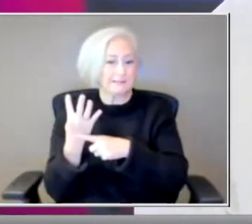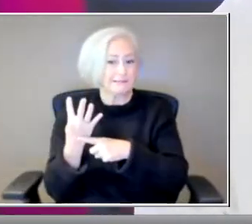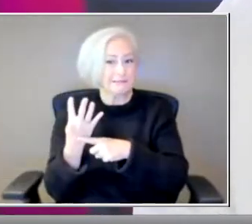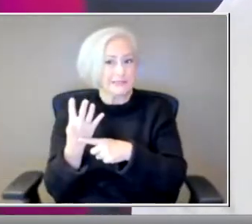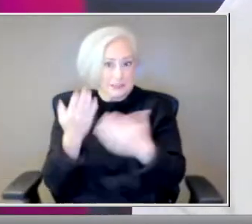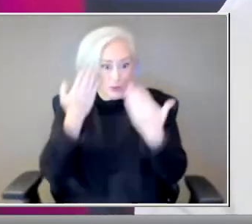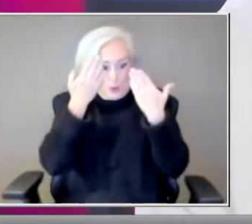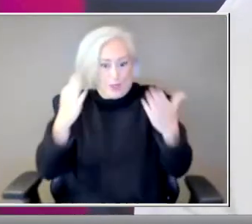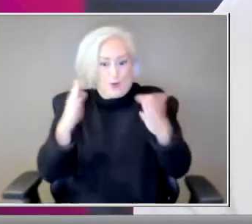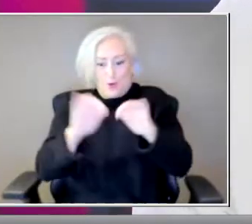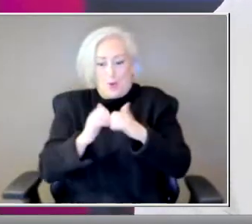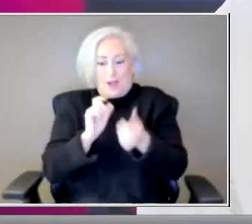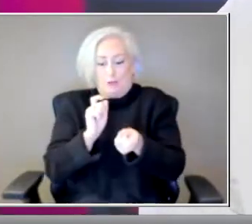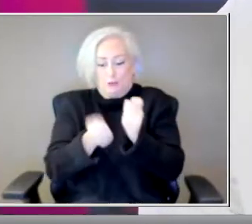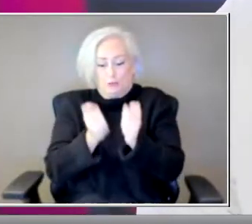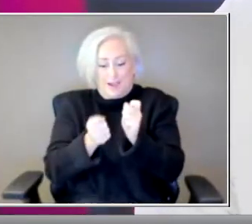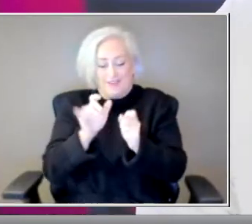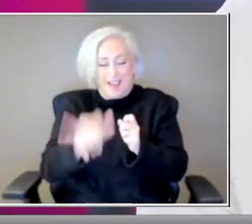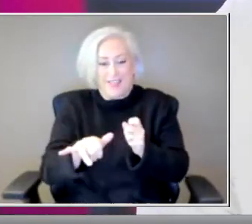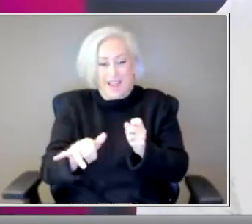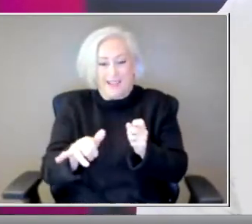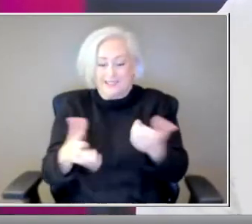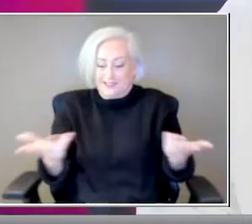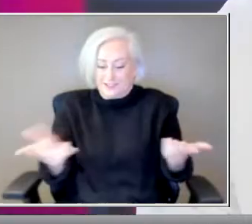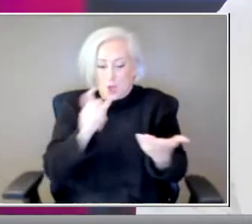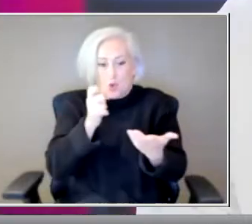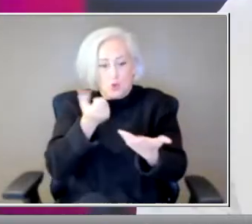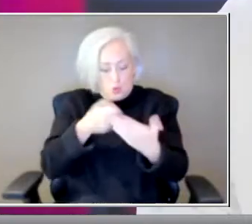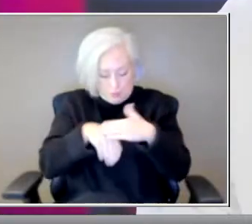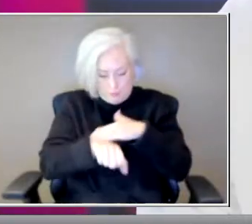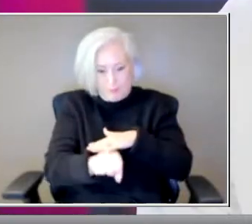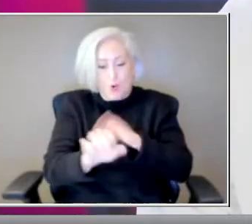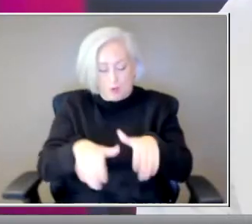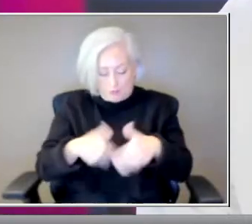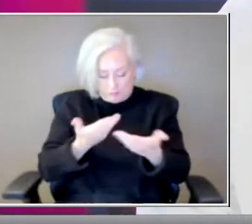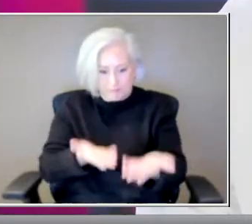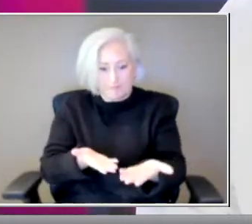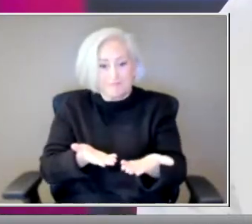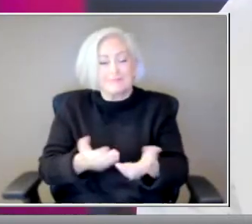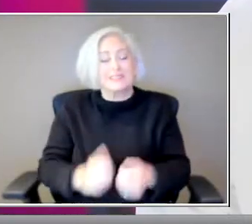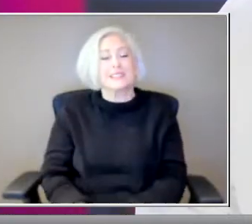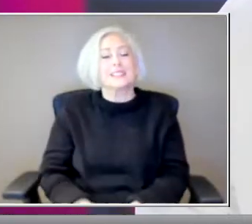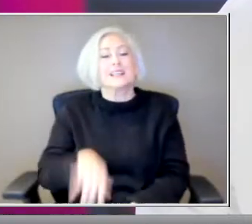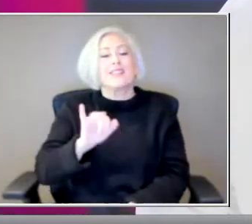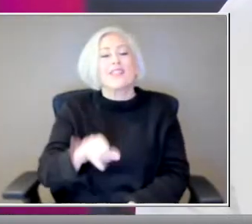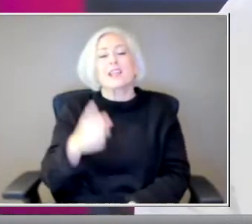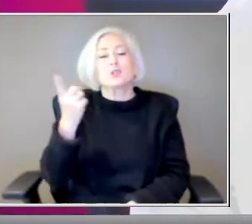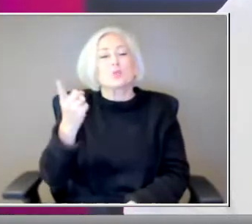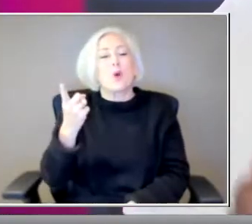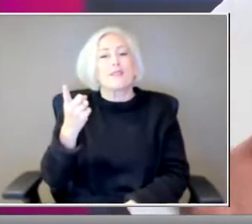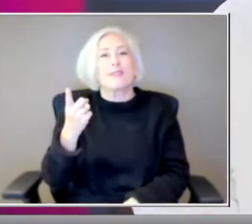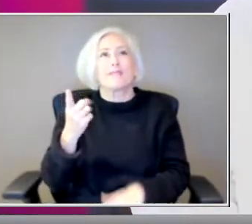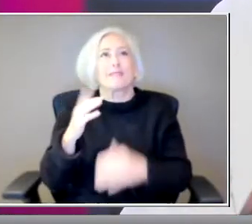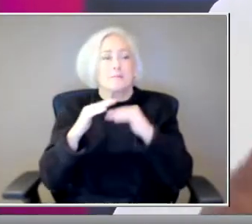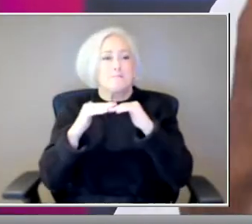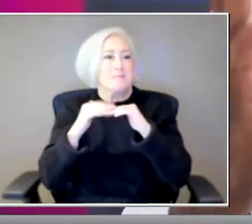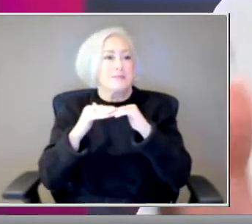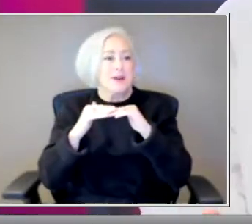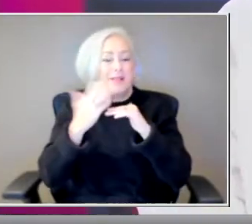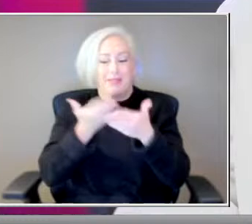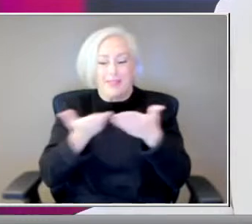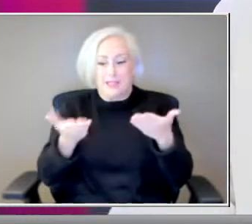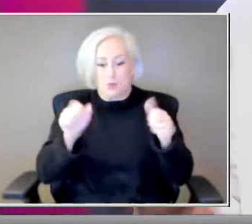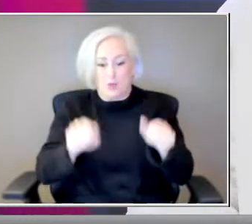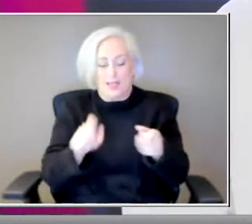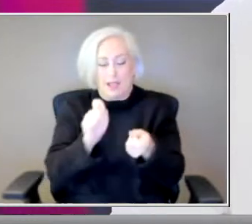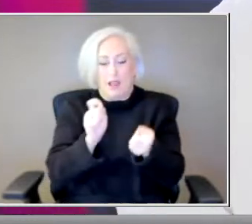we are who we are. And that is probably one of the least modifiable, and in fact, it